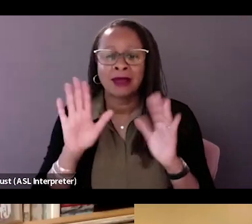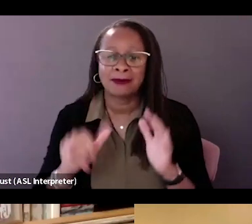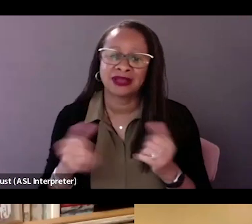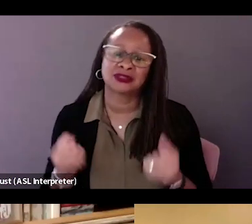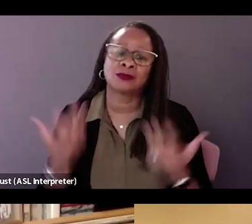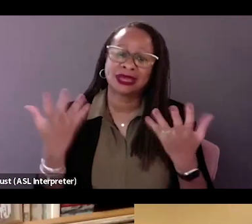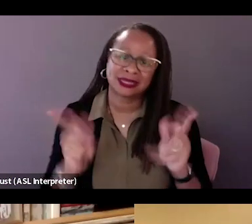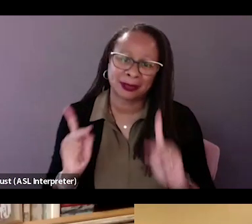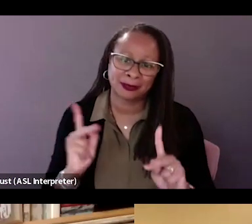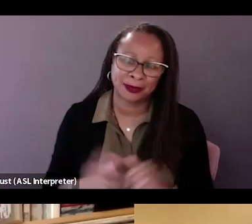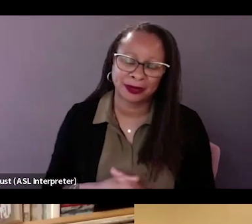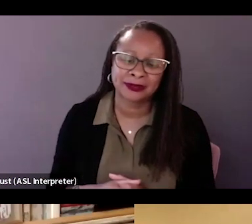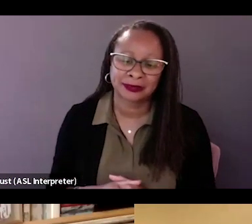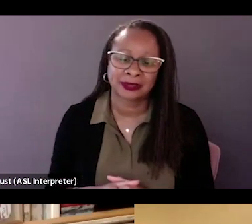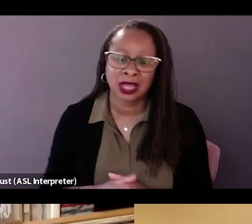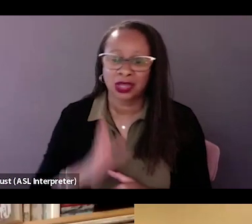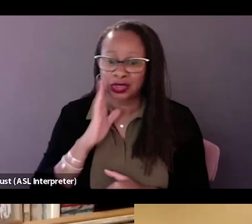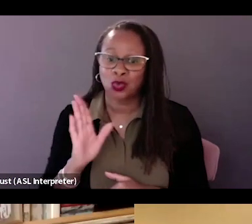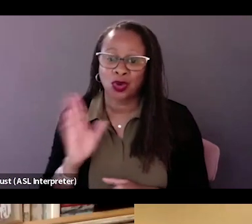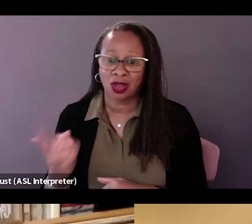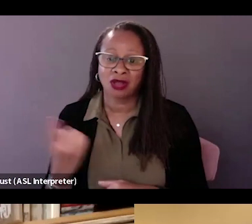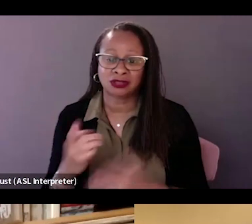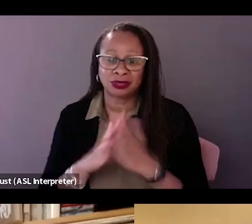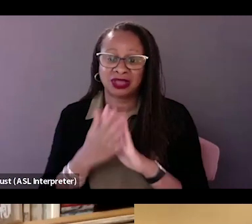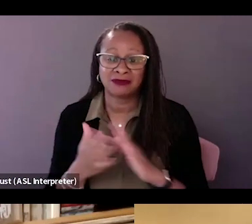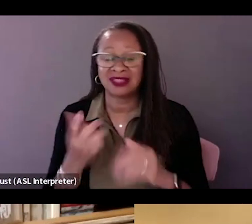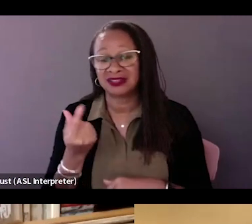people that you also become a little